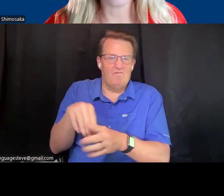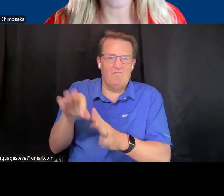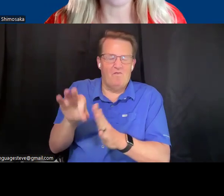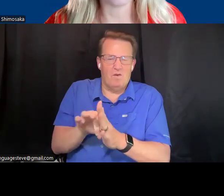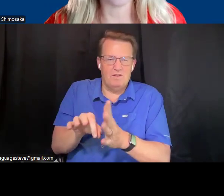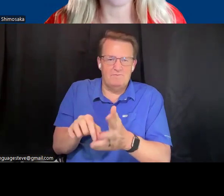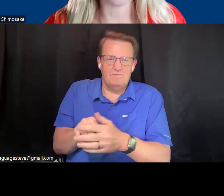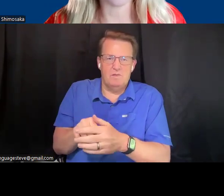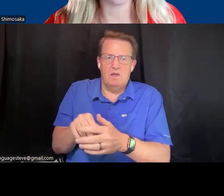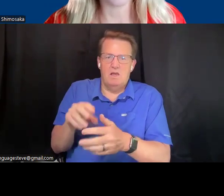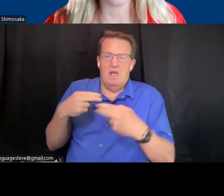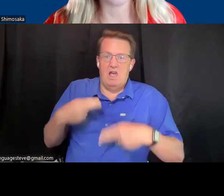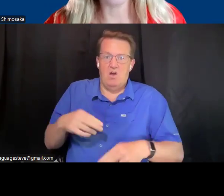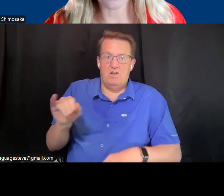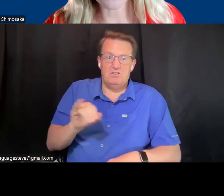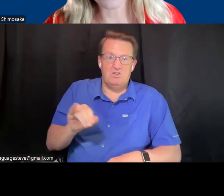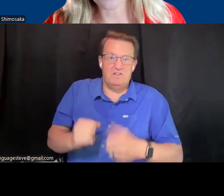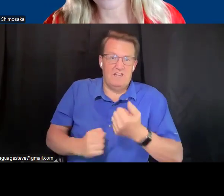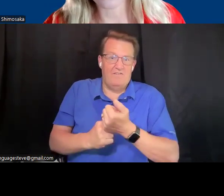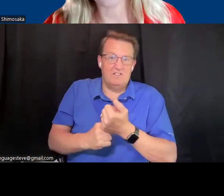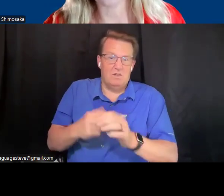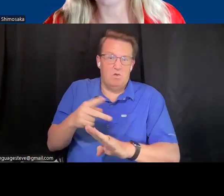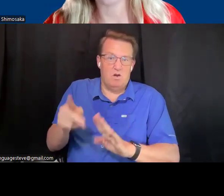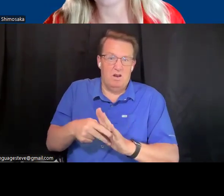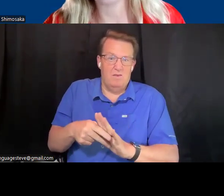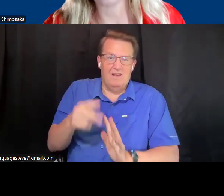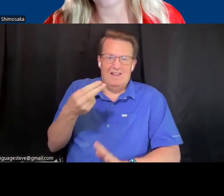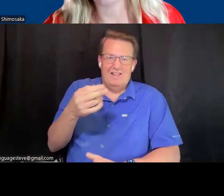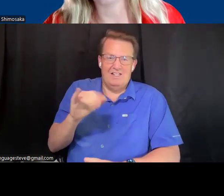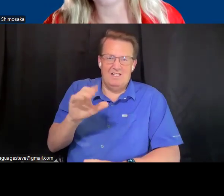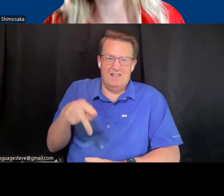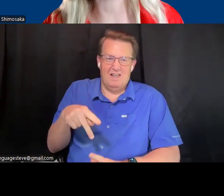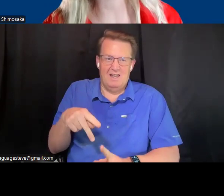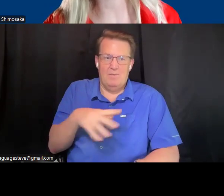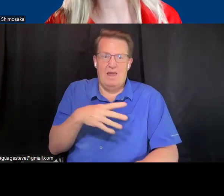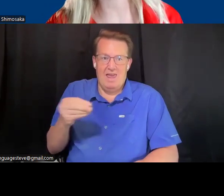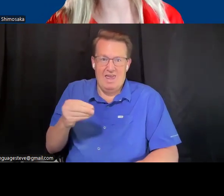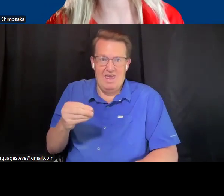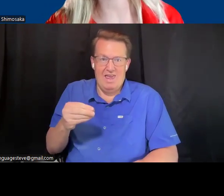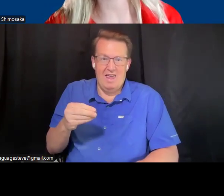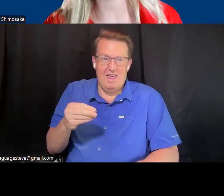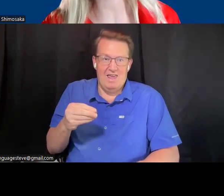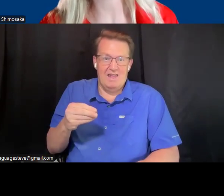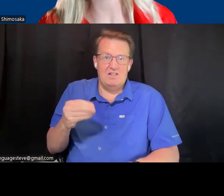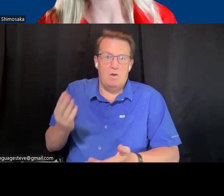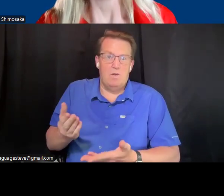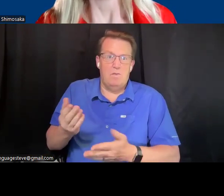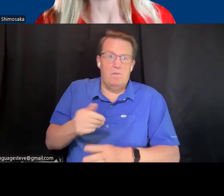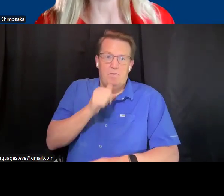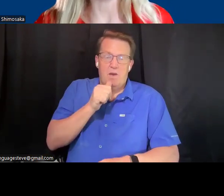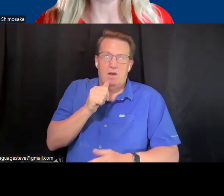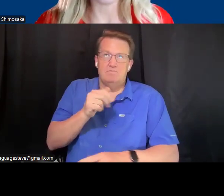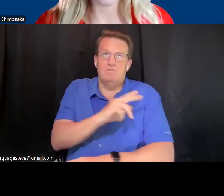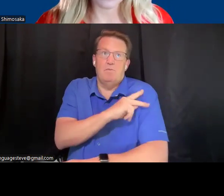and Advocacy Program, along with the Medicare Improvement for Patients and Providers Act funding.